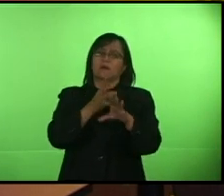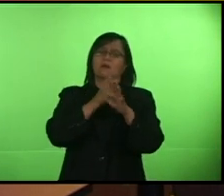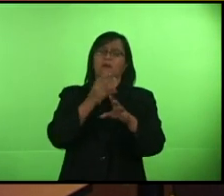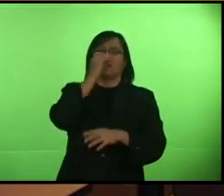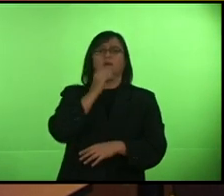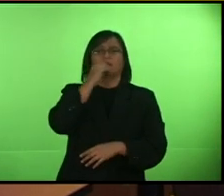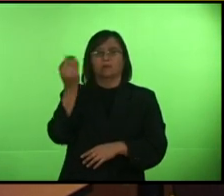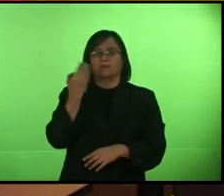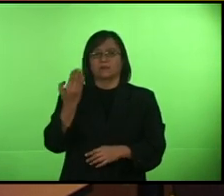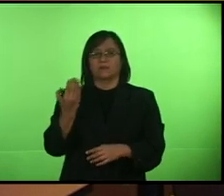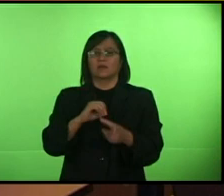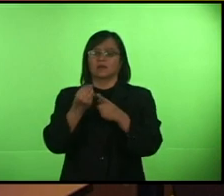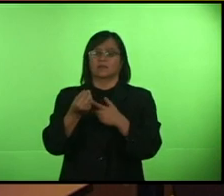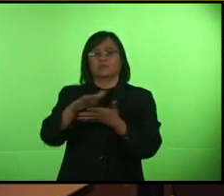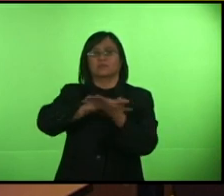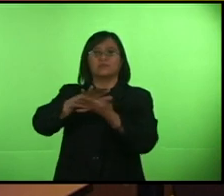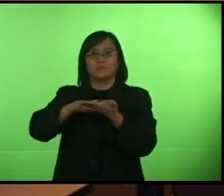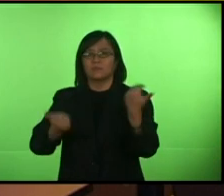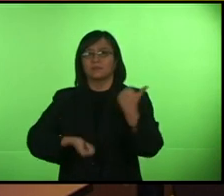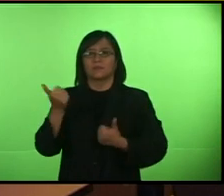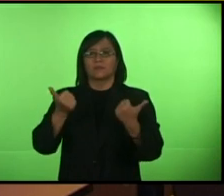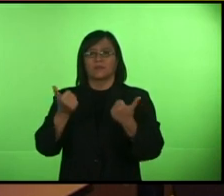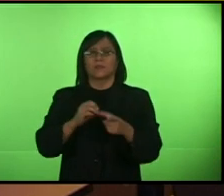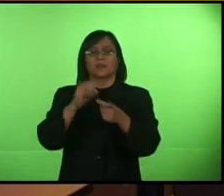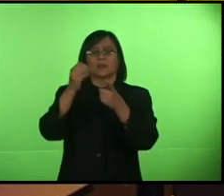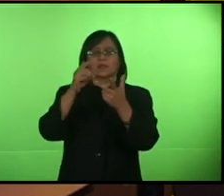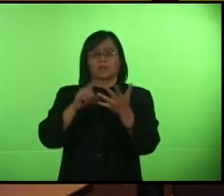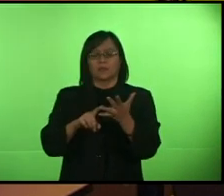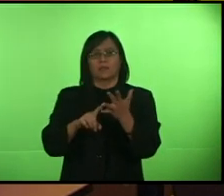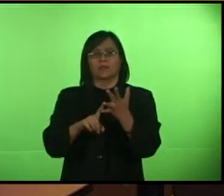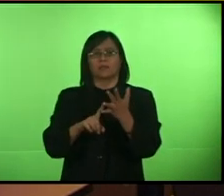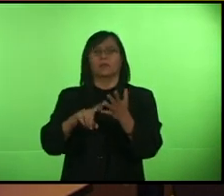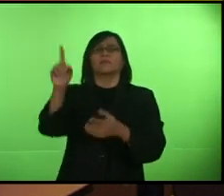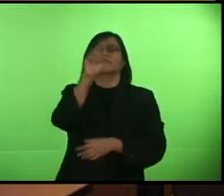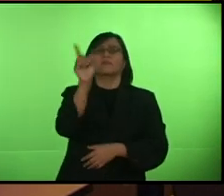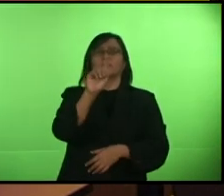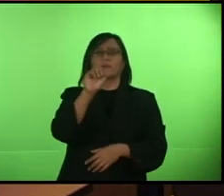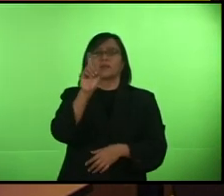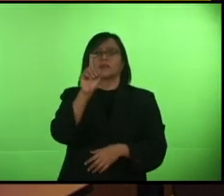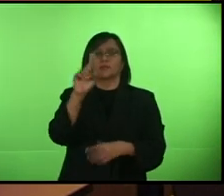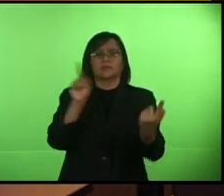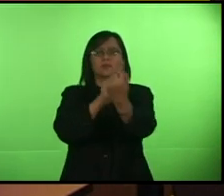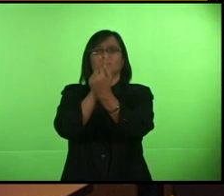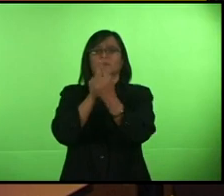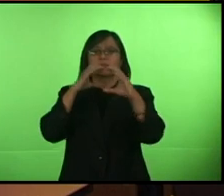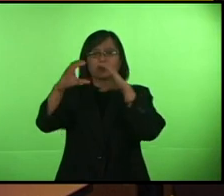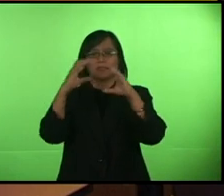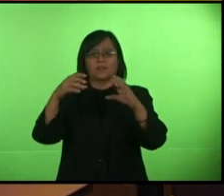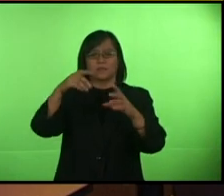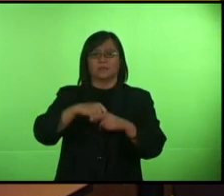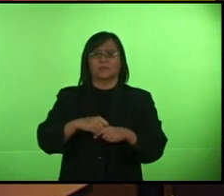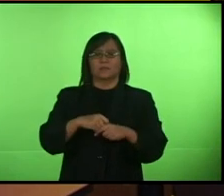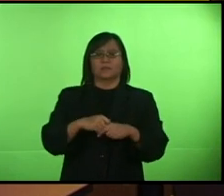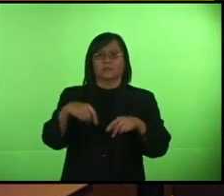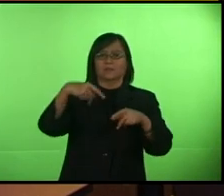Or combination? Okay? And where? Where are you going to talk to her or to him? At the